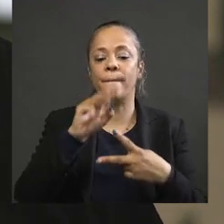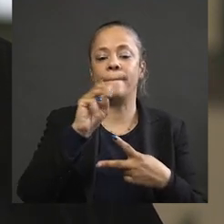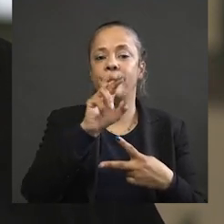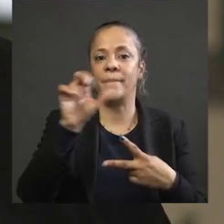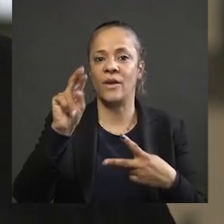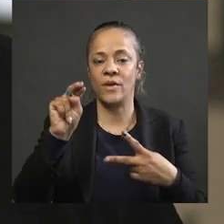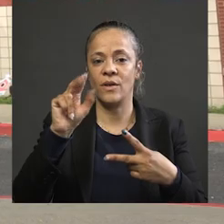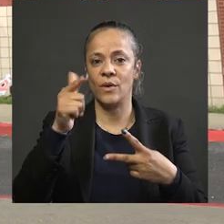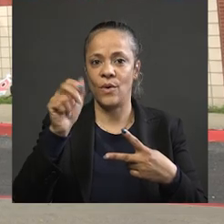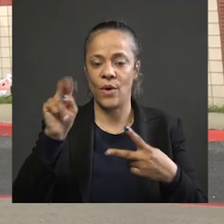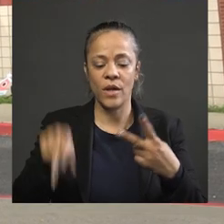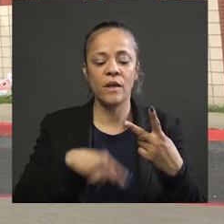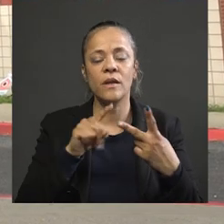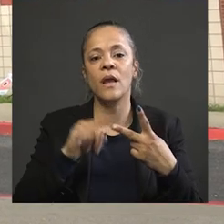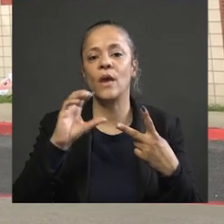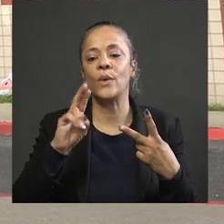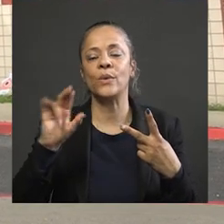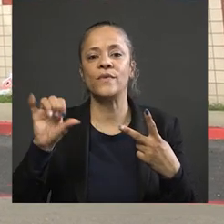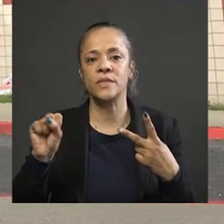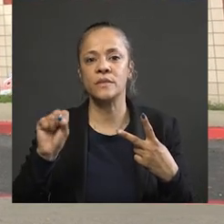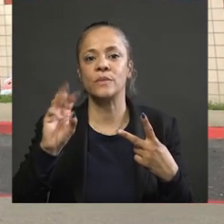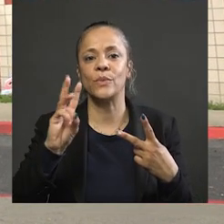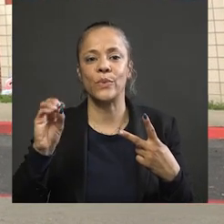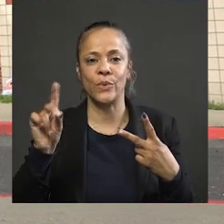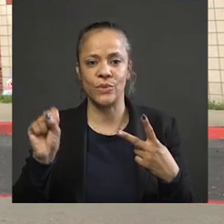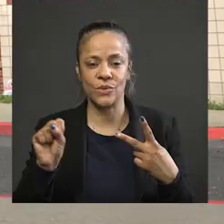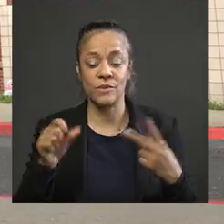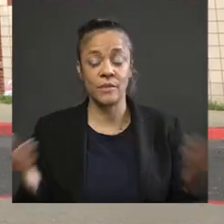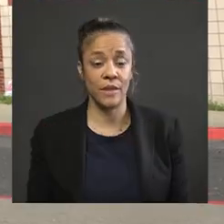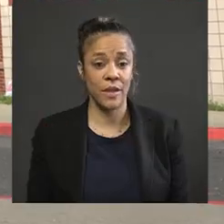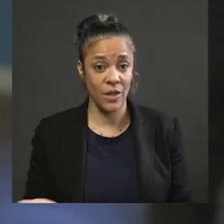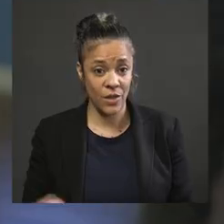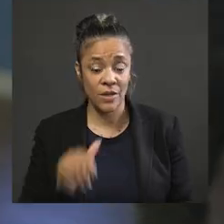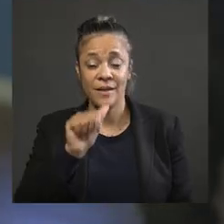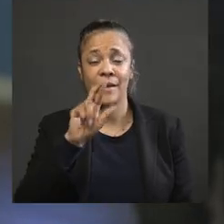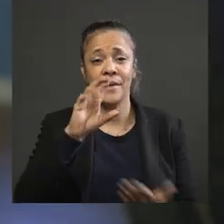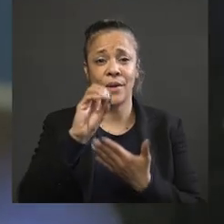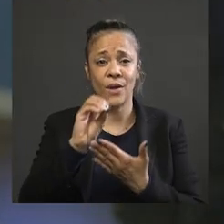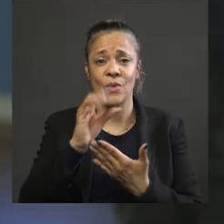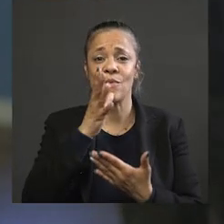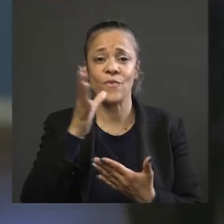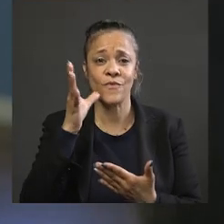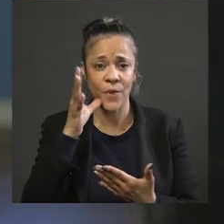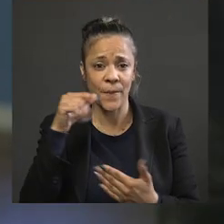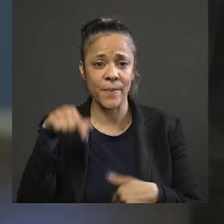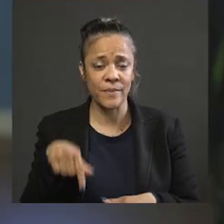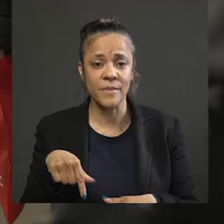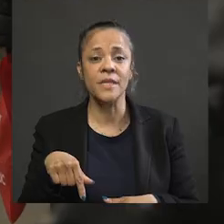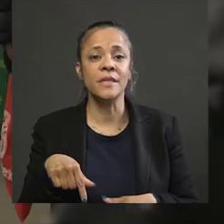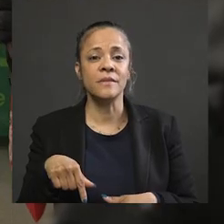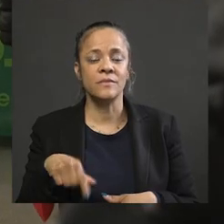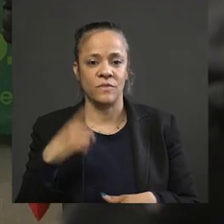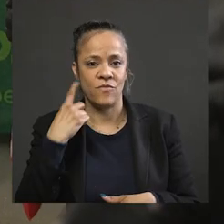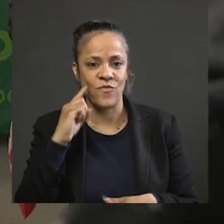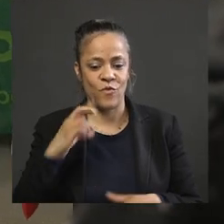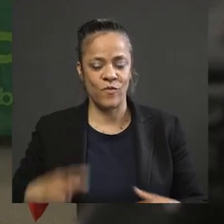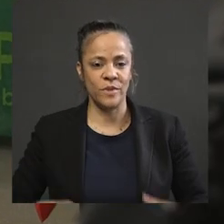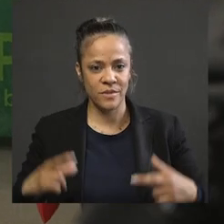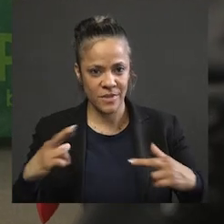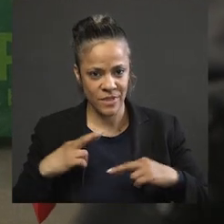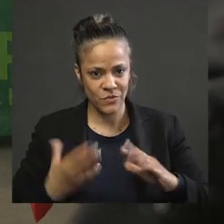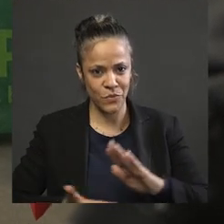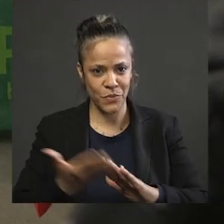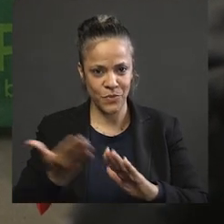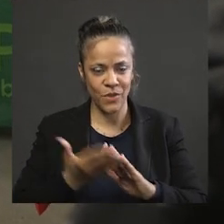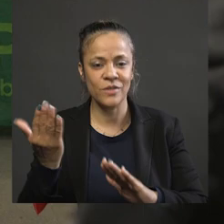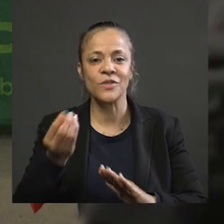and another here at Curry's Woods. Here at Curry's Woods, the Aero Farm Garden complements a resident-run food